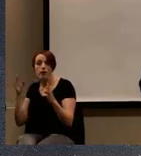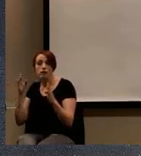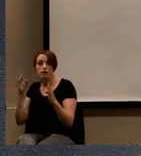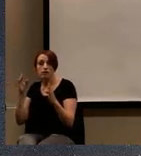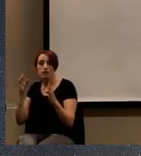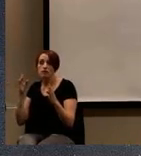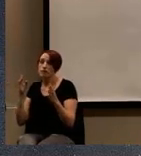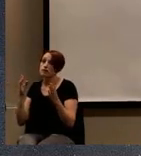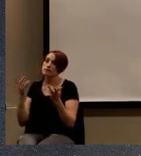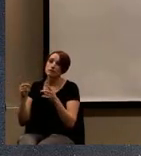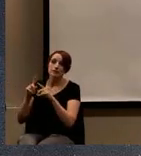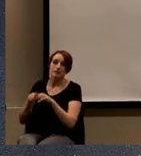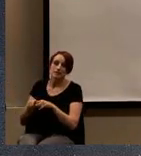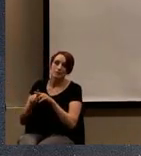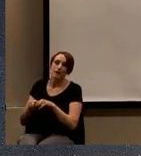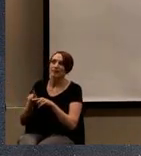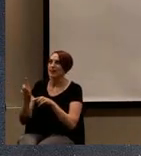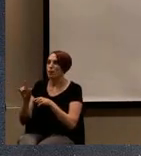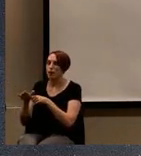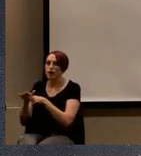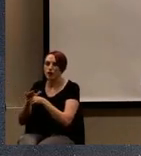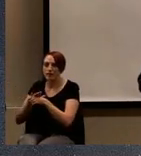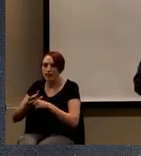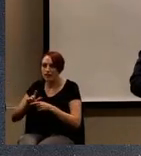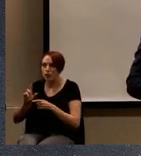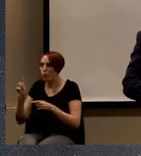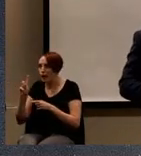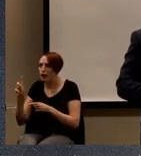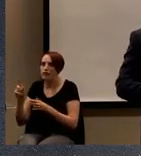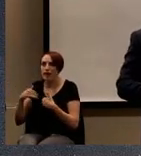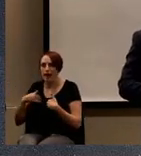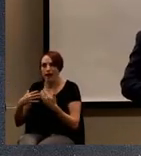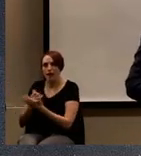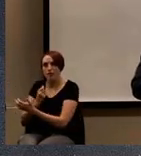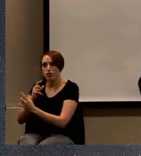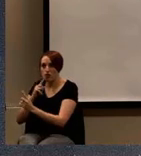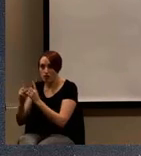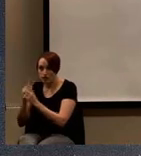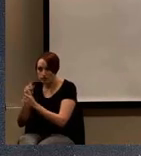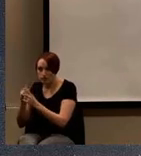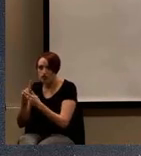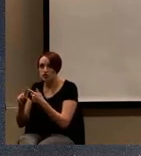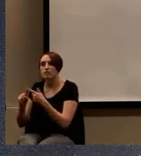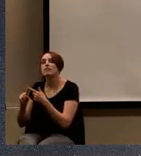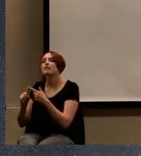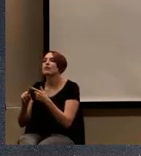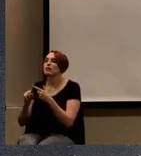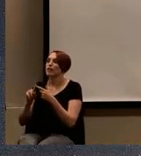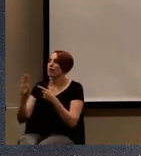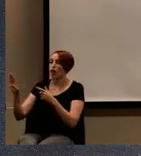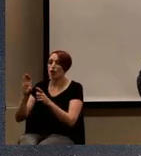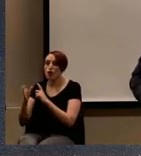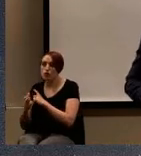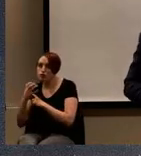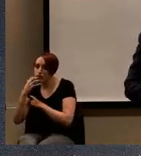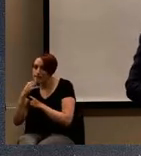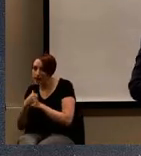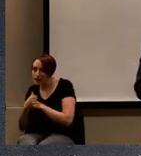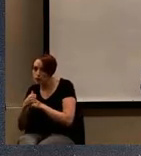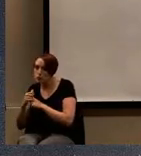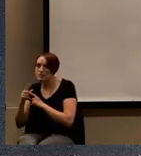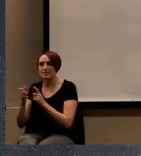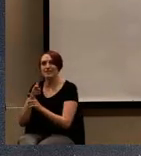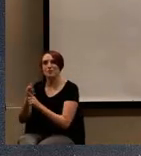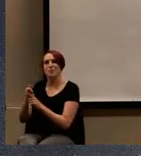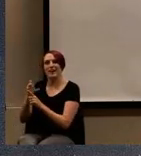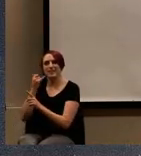like geographic location, where are you having this conversation? What are the cultural values of the folks who